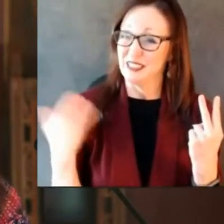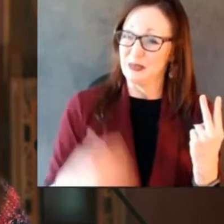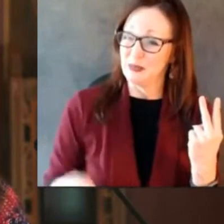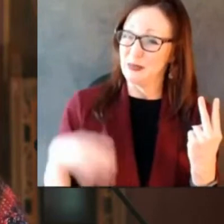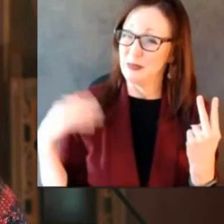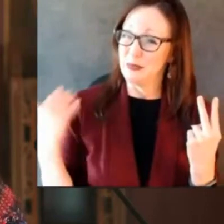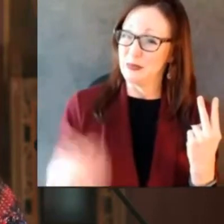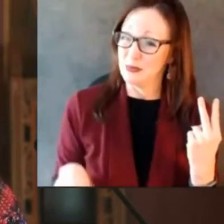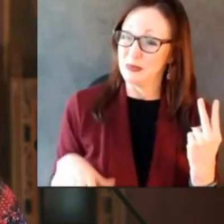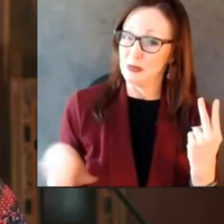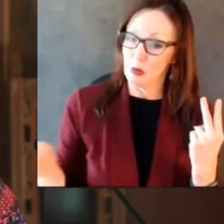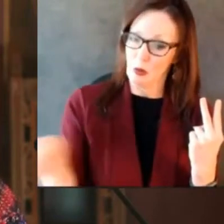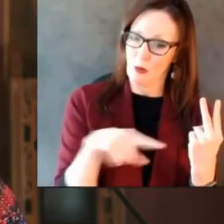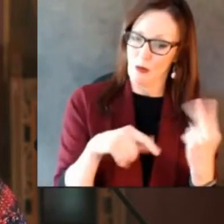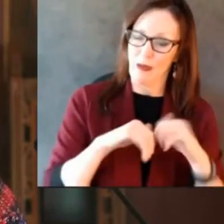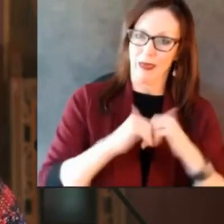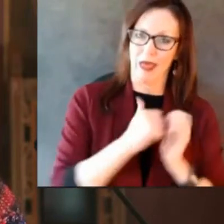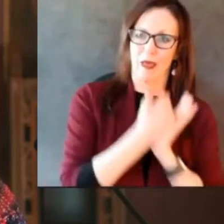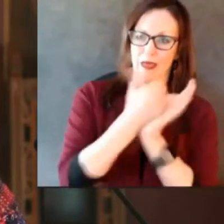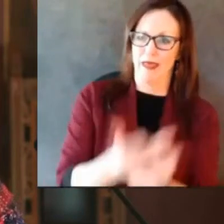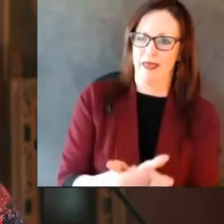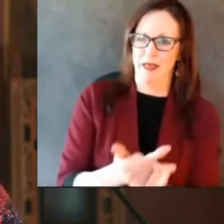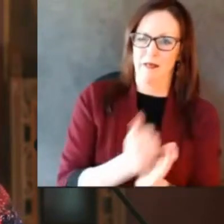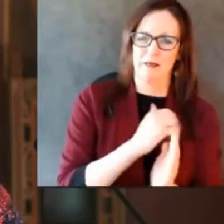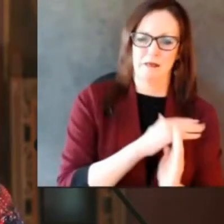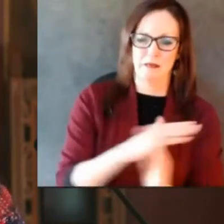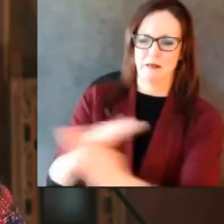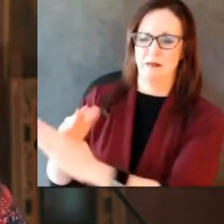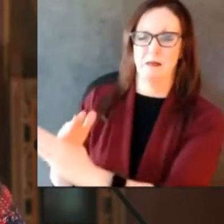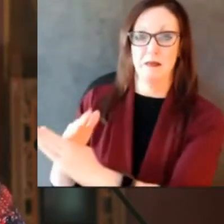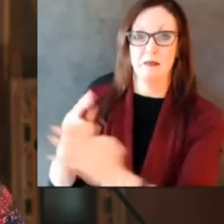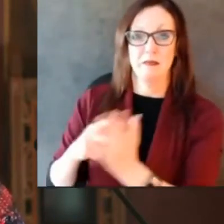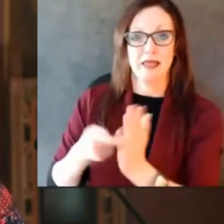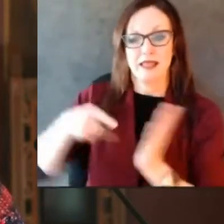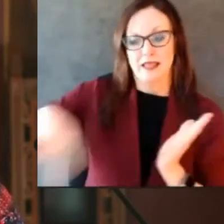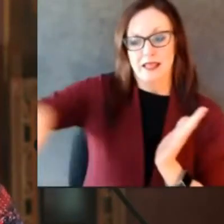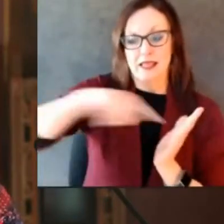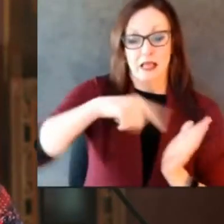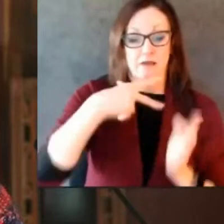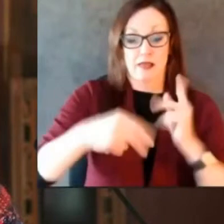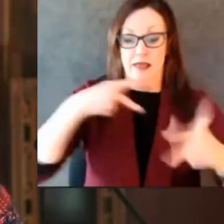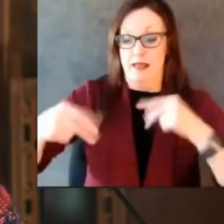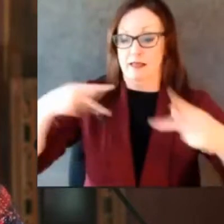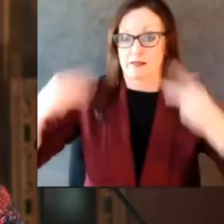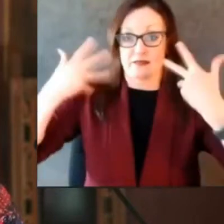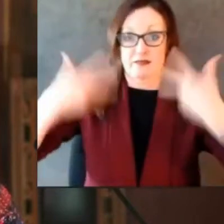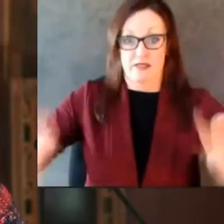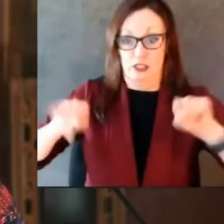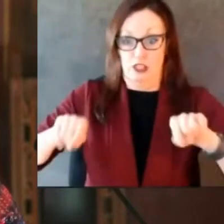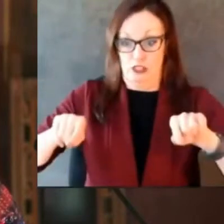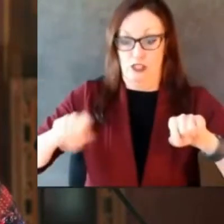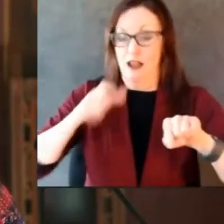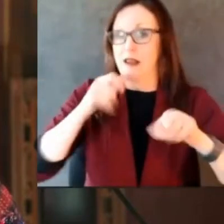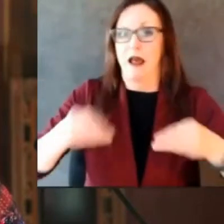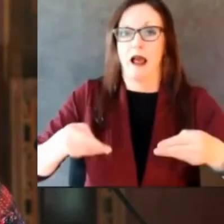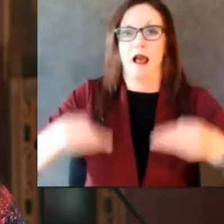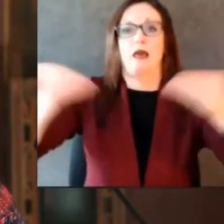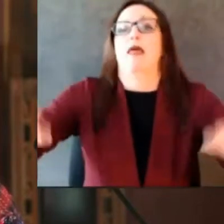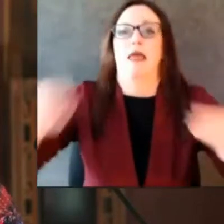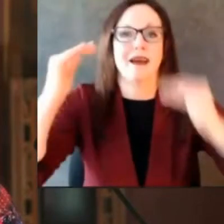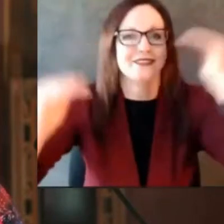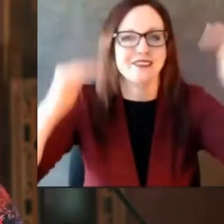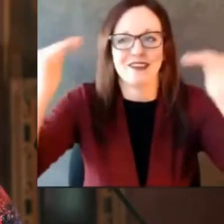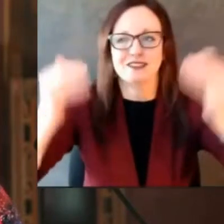16, and 17-year-olds vaccinated. There are a few things to keep in mind. Some are the same as every vaccination for